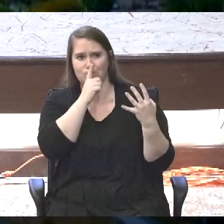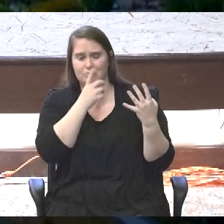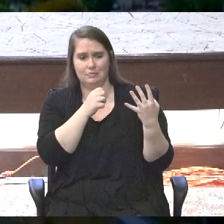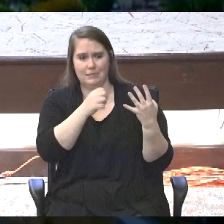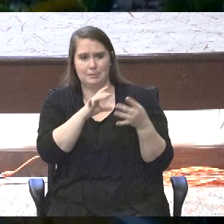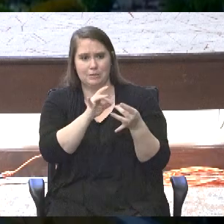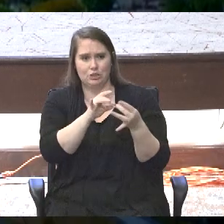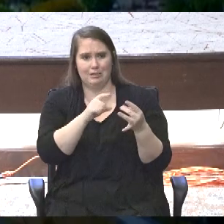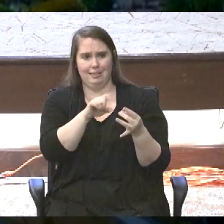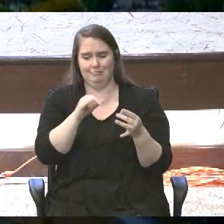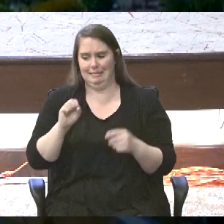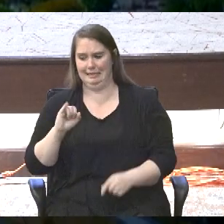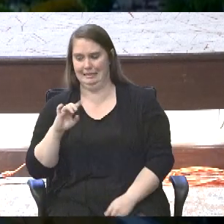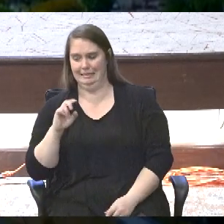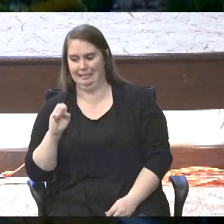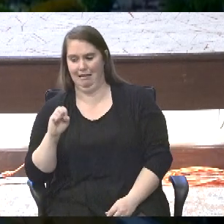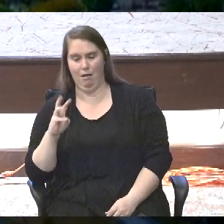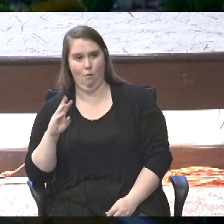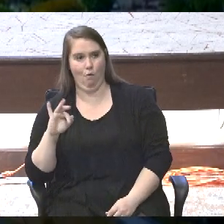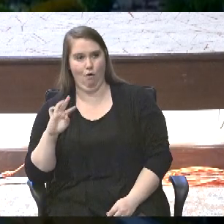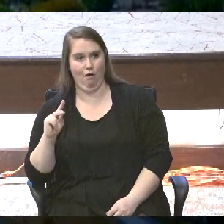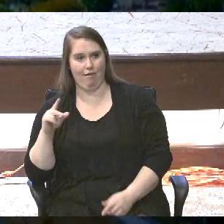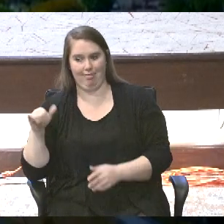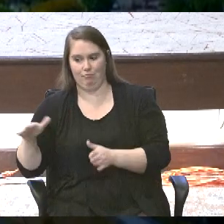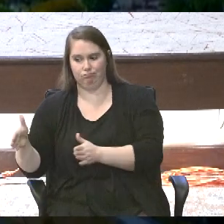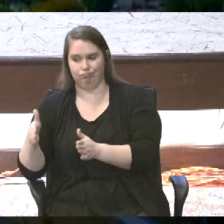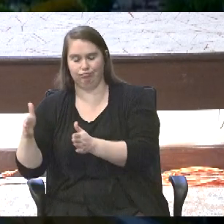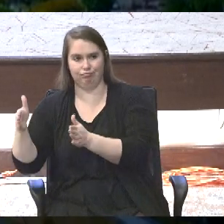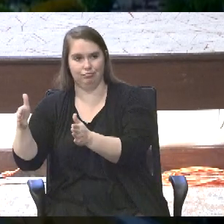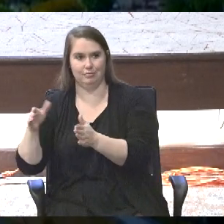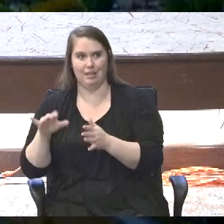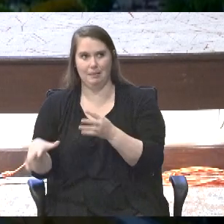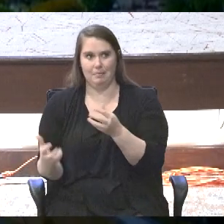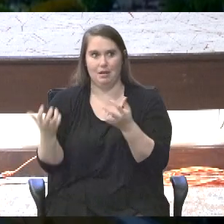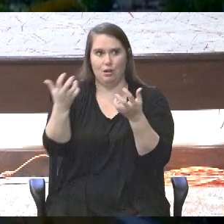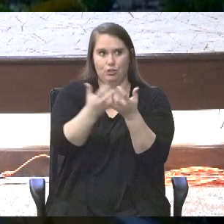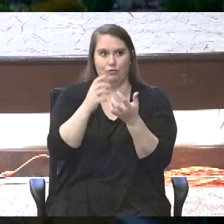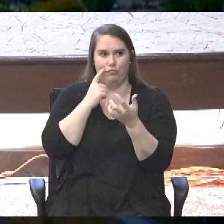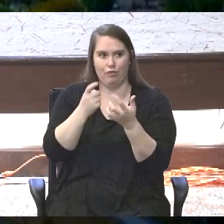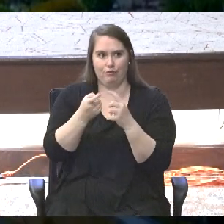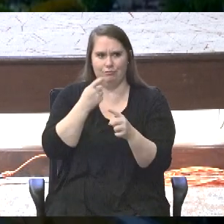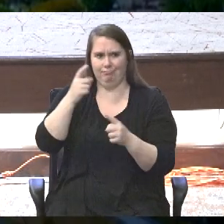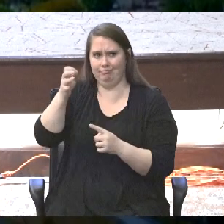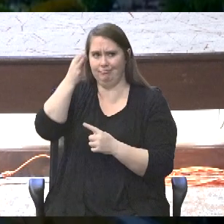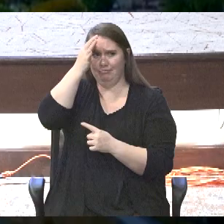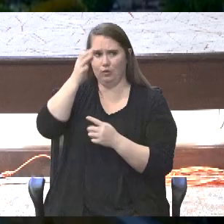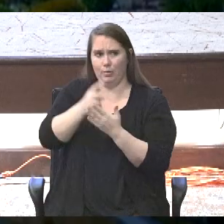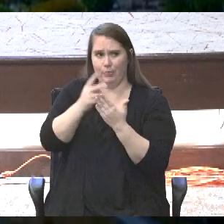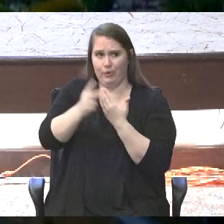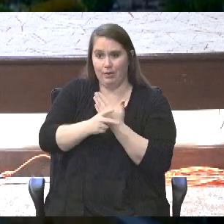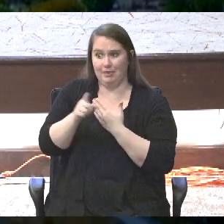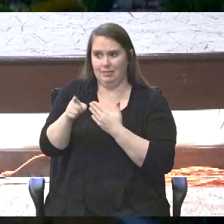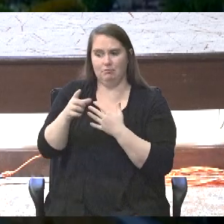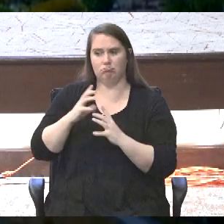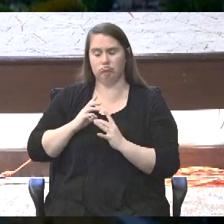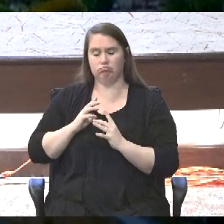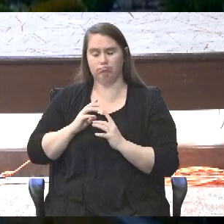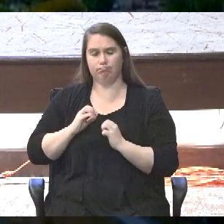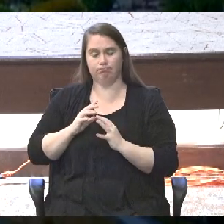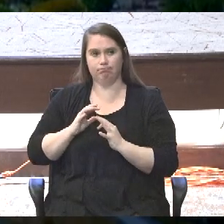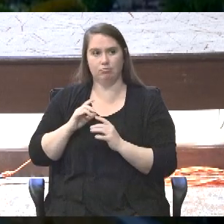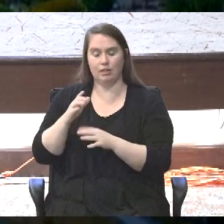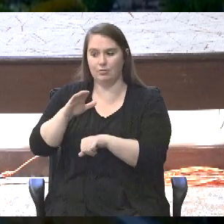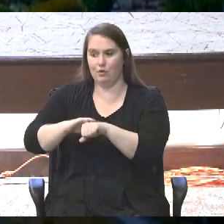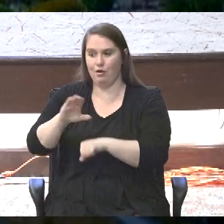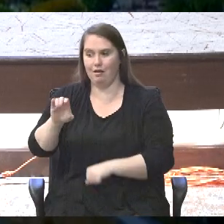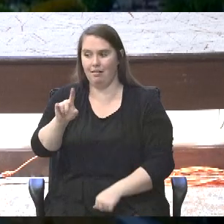It's a 4-to-1 kind of a 20% match of a federal program, and it's quite a bit of sidewalk on Clay